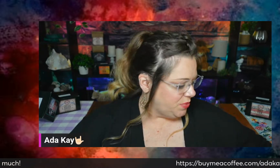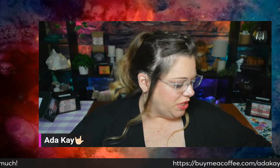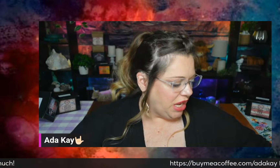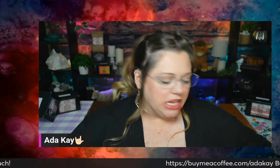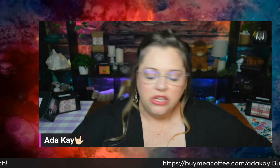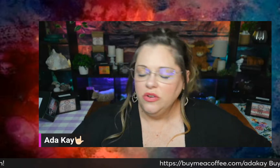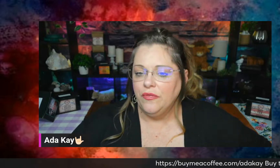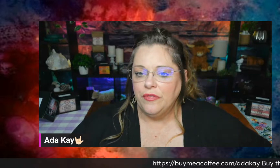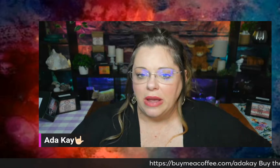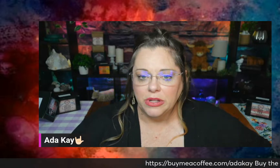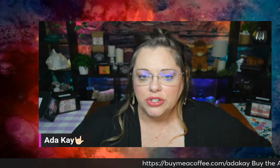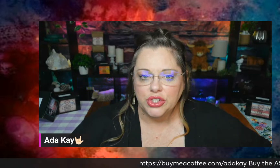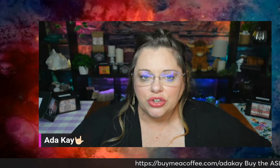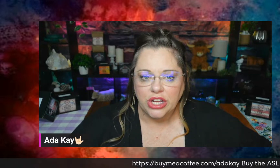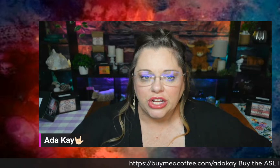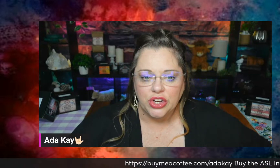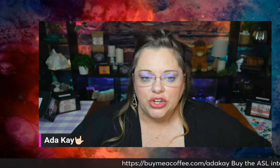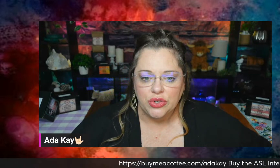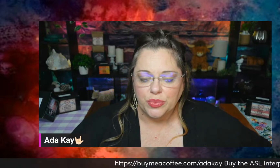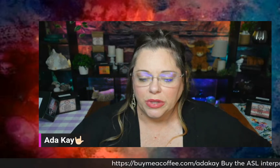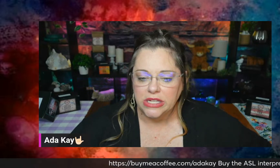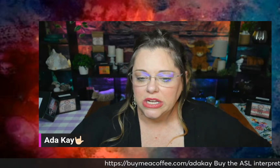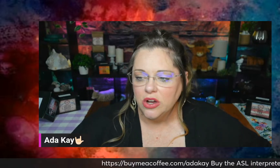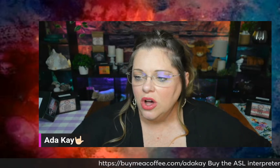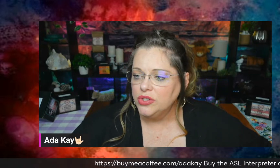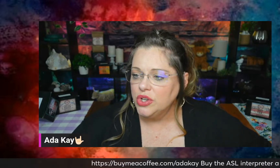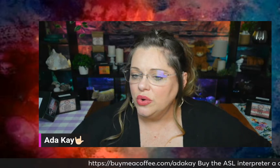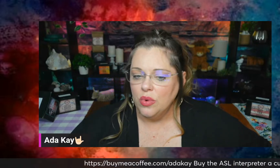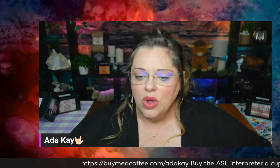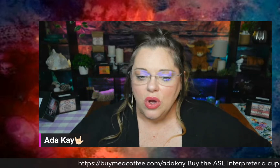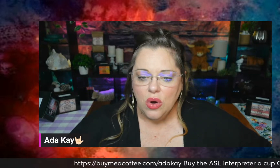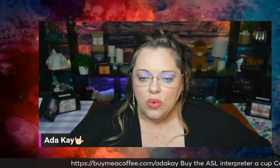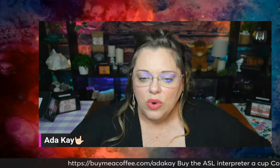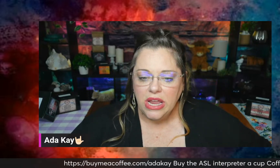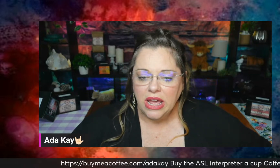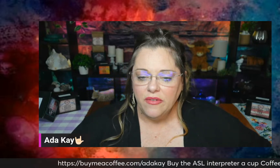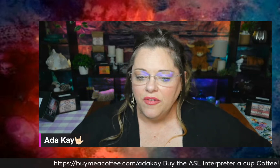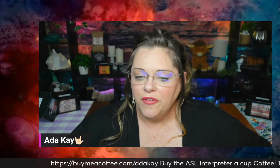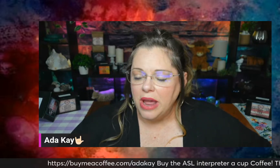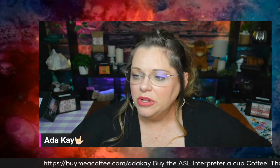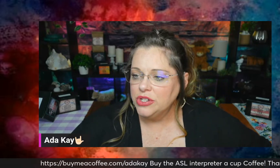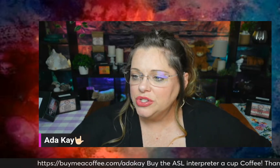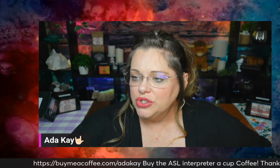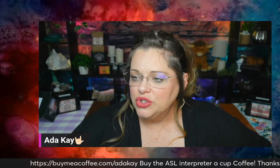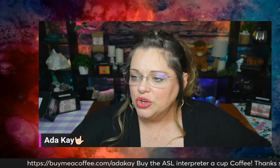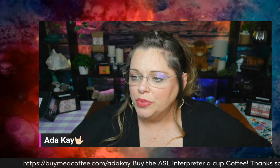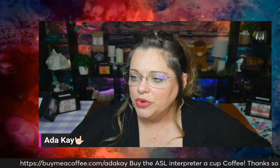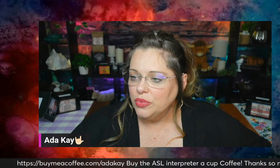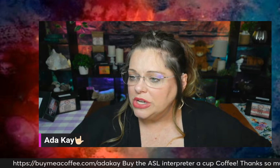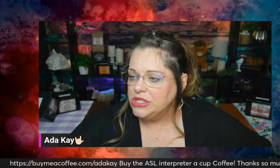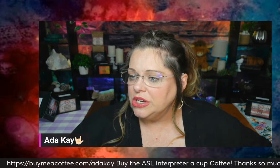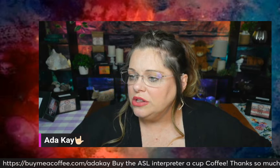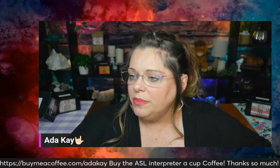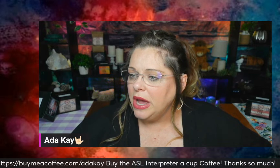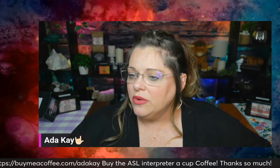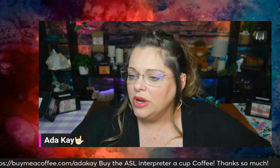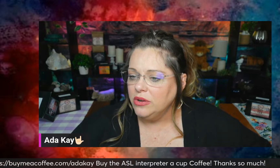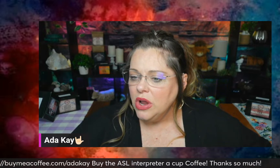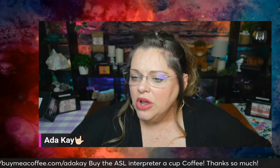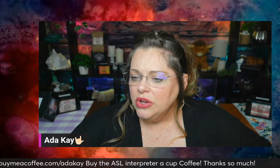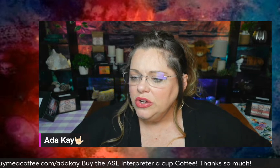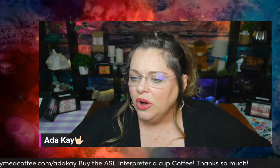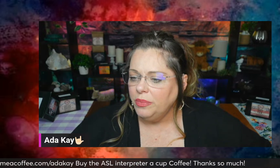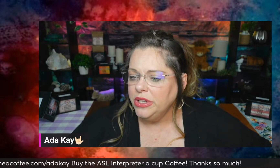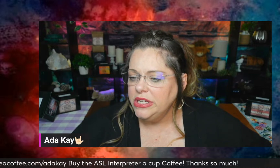It has been a fabulous journey and a huge blessing. Also, we have our fabulous interpreter resting in the